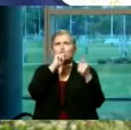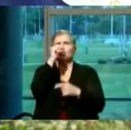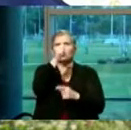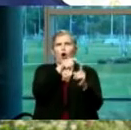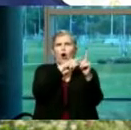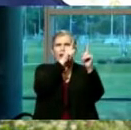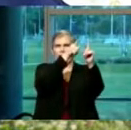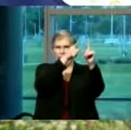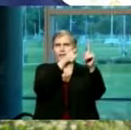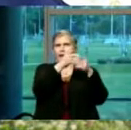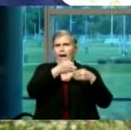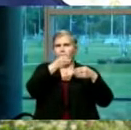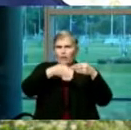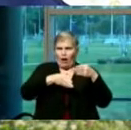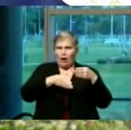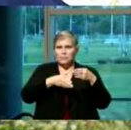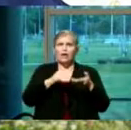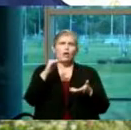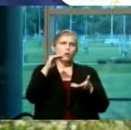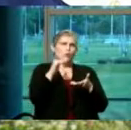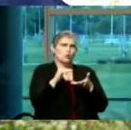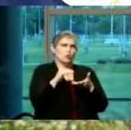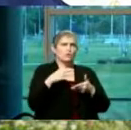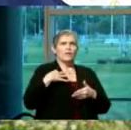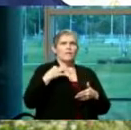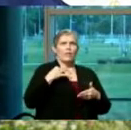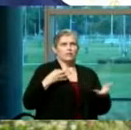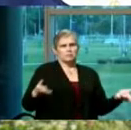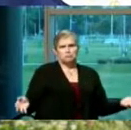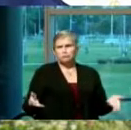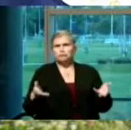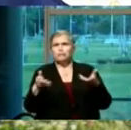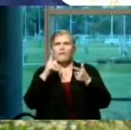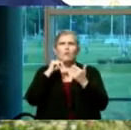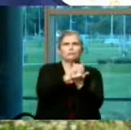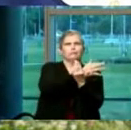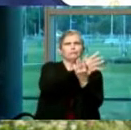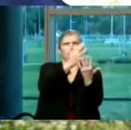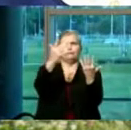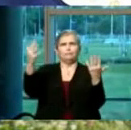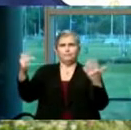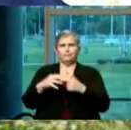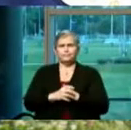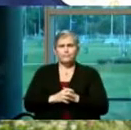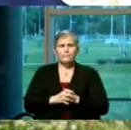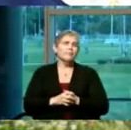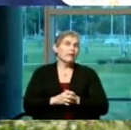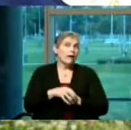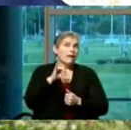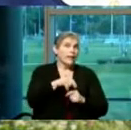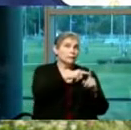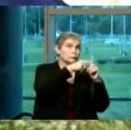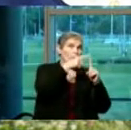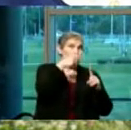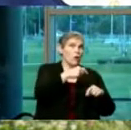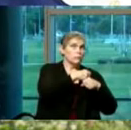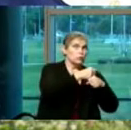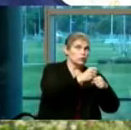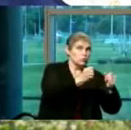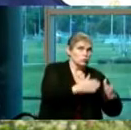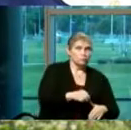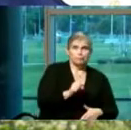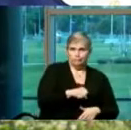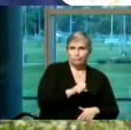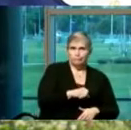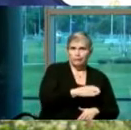the voluntary adoption of climate smart solutions across the landscape. In a way, that's good for producers, and in a way